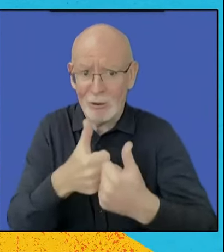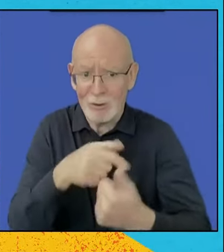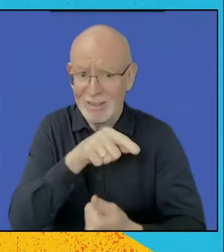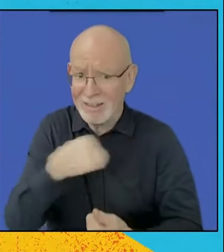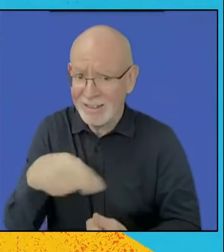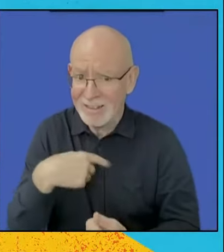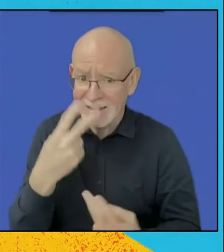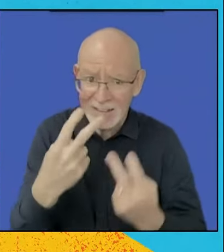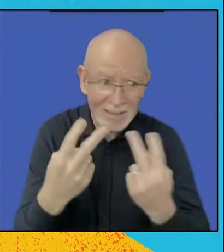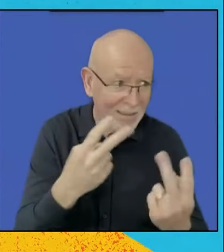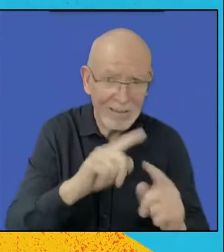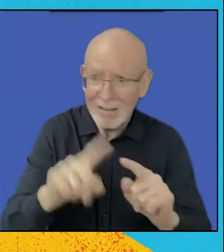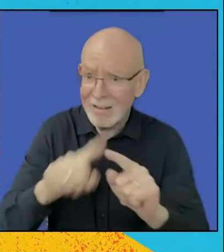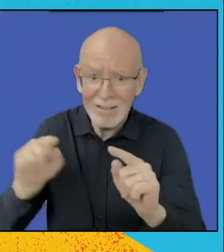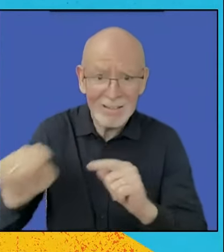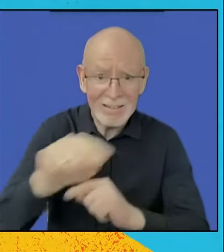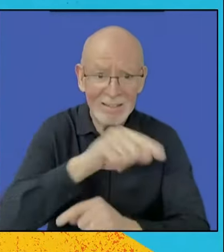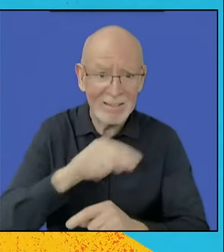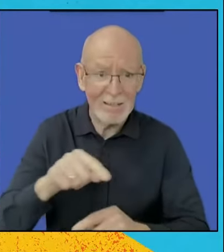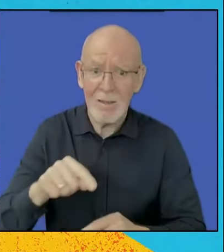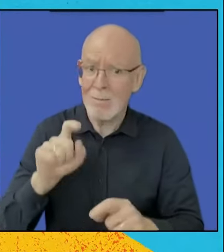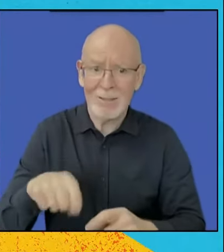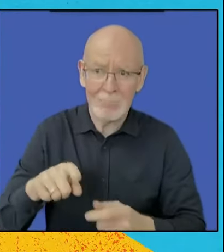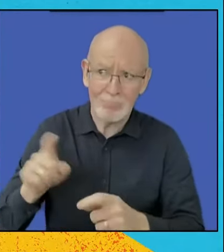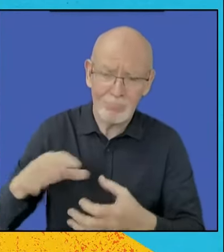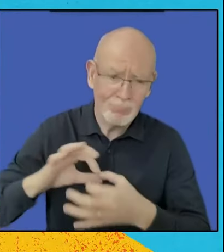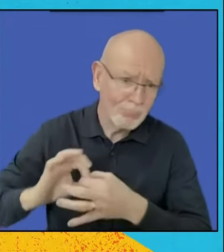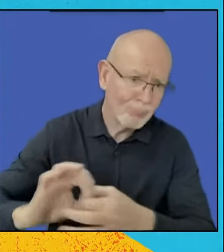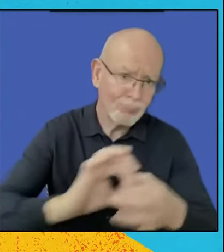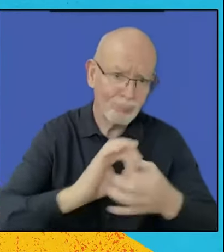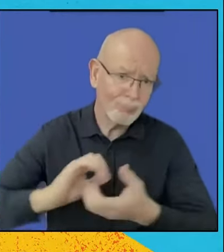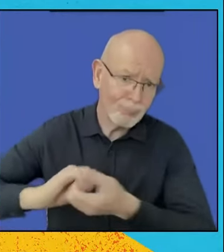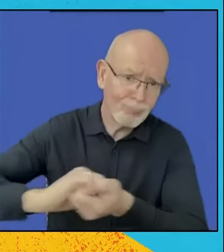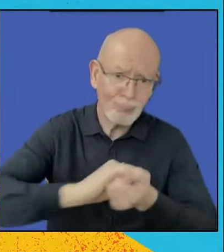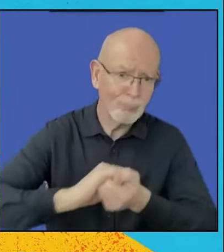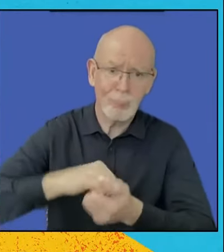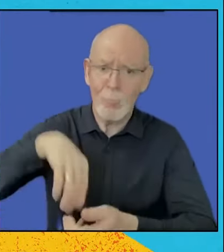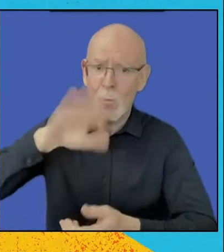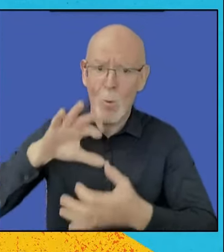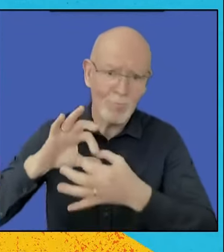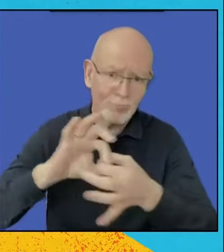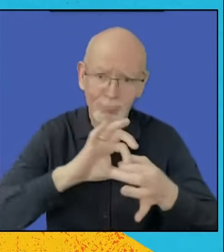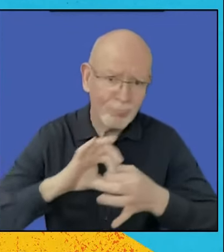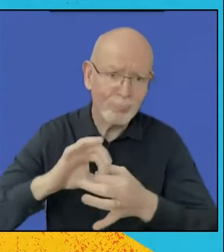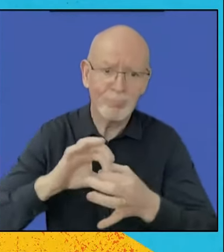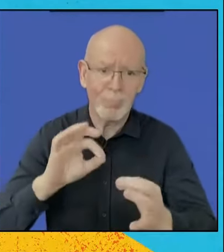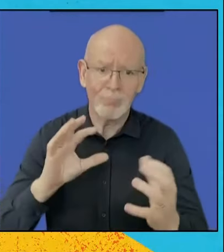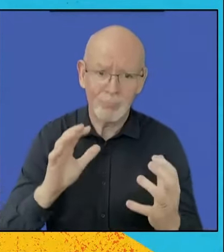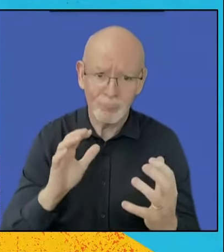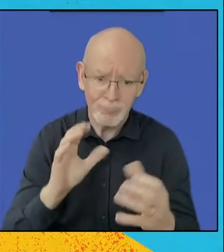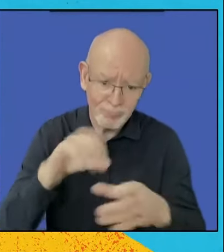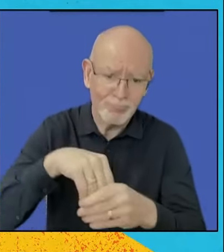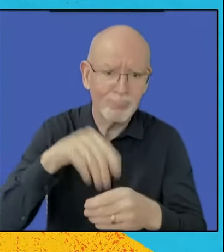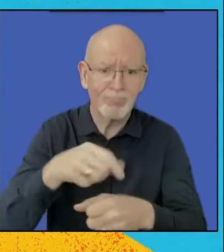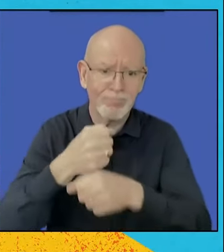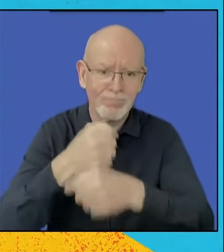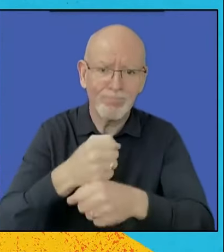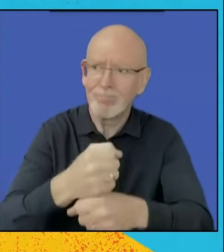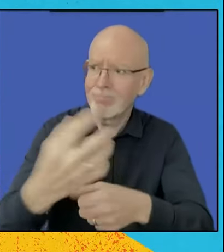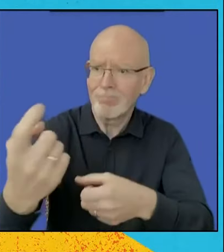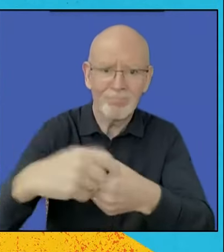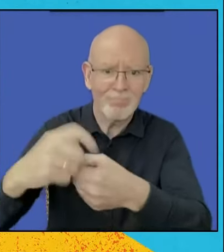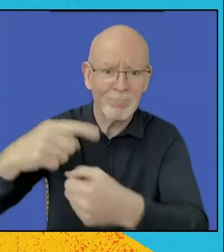to create a world that is peaceful, just, sustainable, and equitable, leaving no one behind,